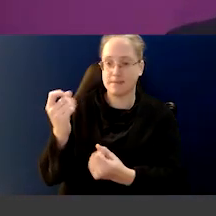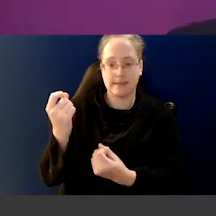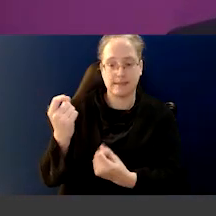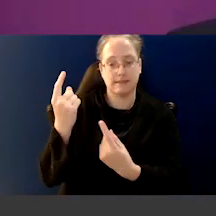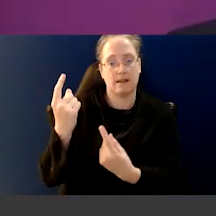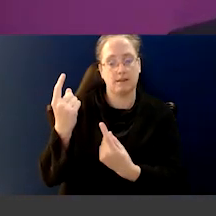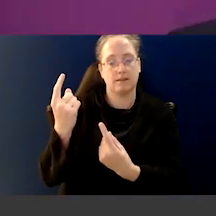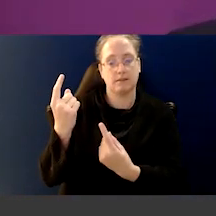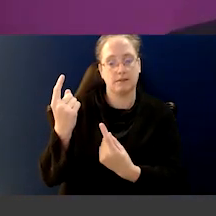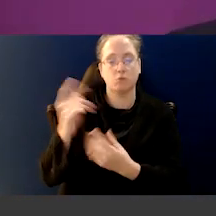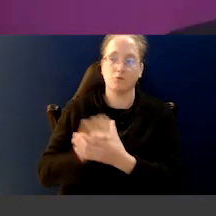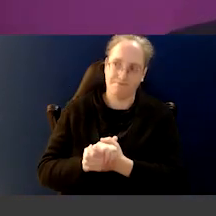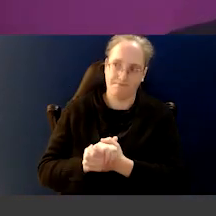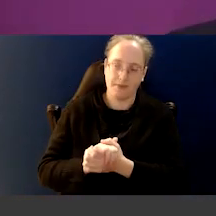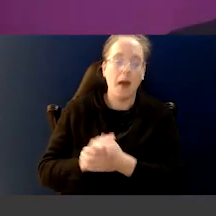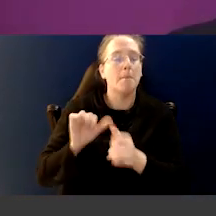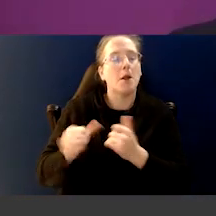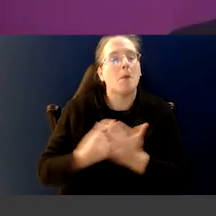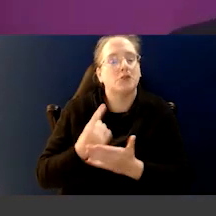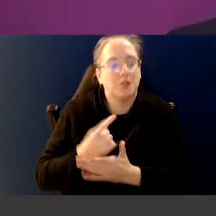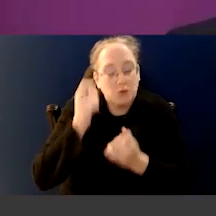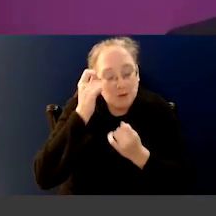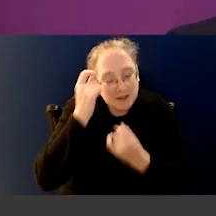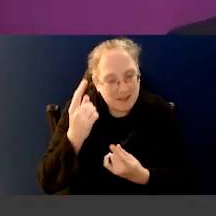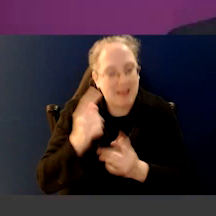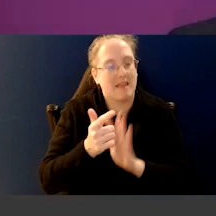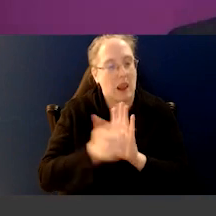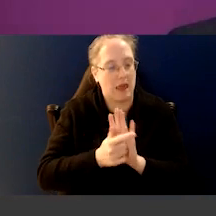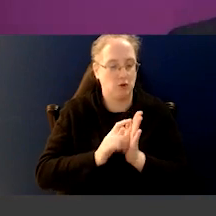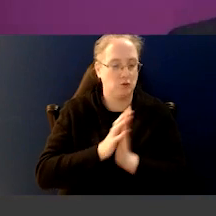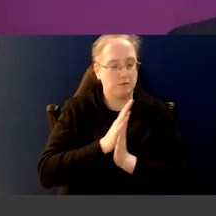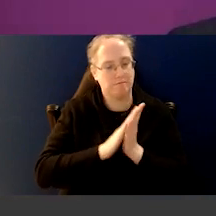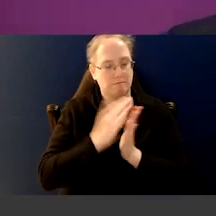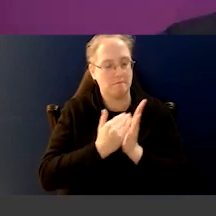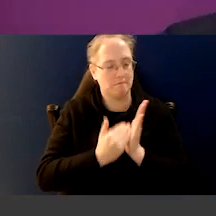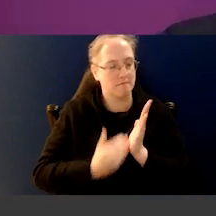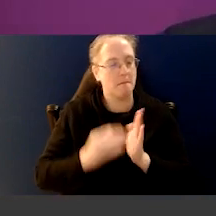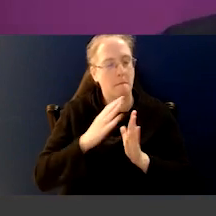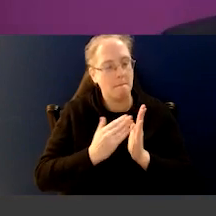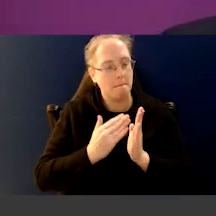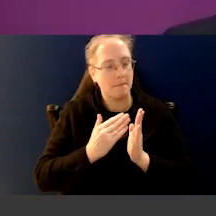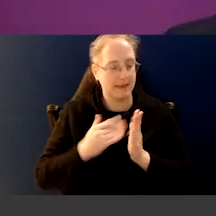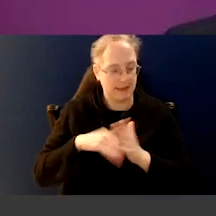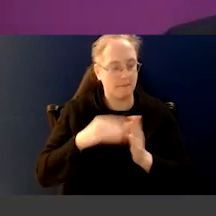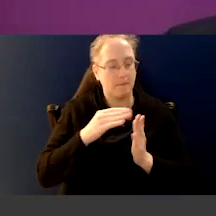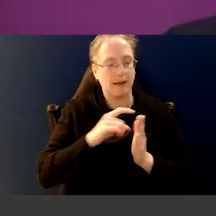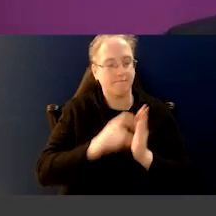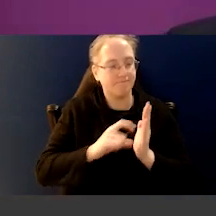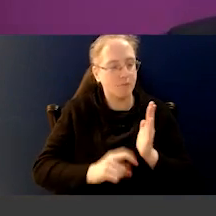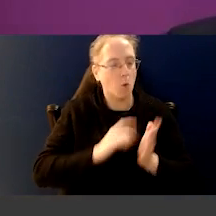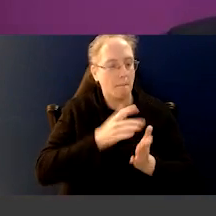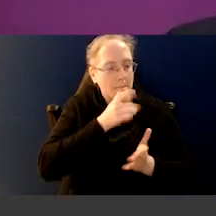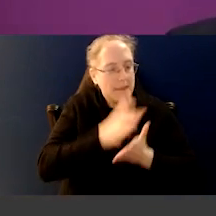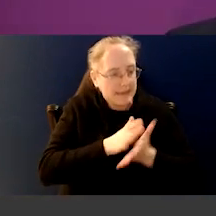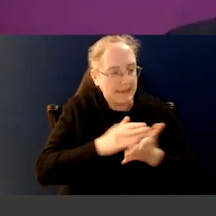to understand the legal elements that might be contained in the correspondence. We do try and make